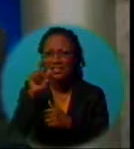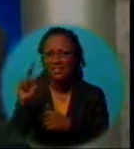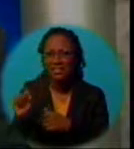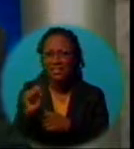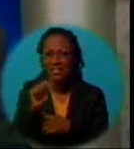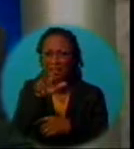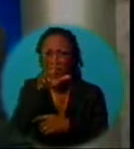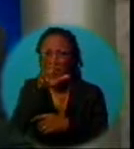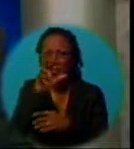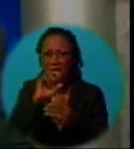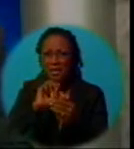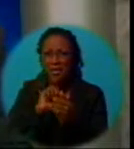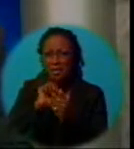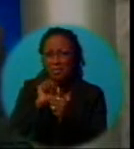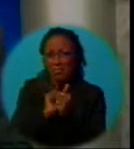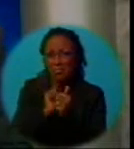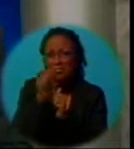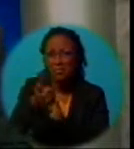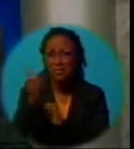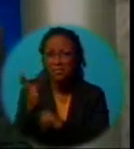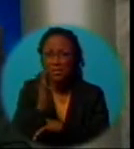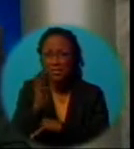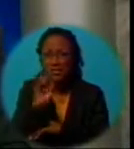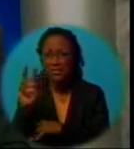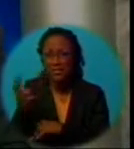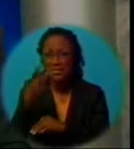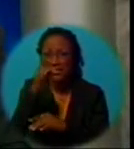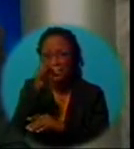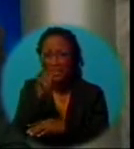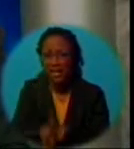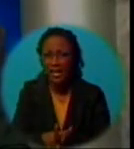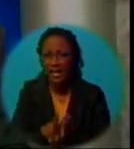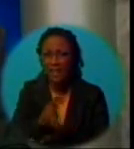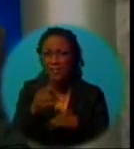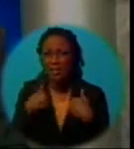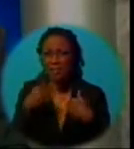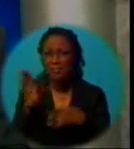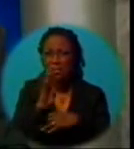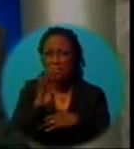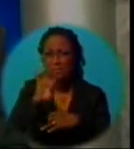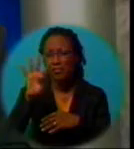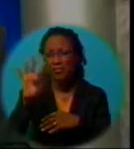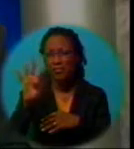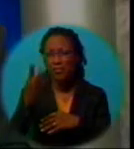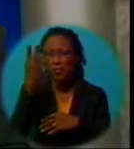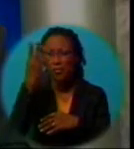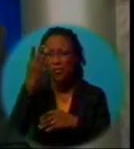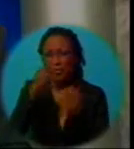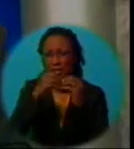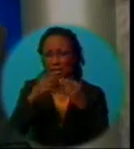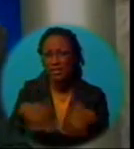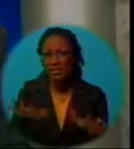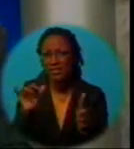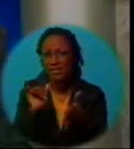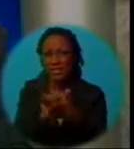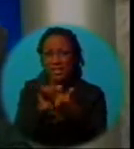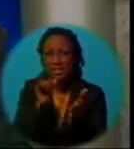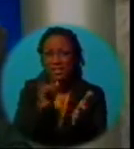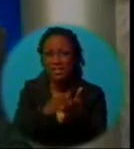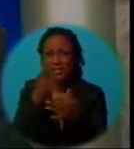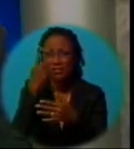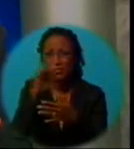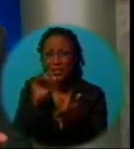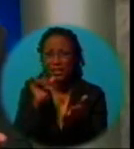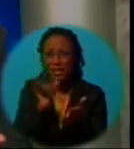Barbados in the second half to hand Barbados their fourth straight loss in the qualifiers. That's it for that story.